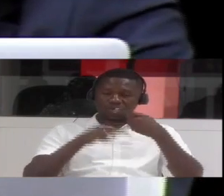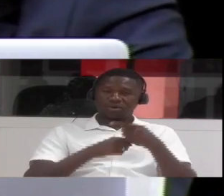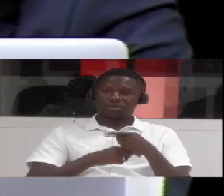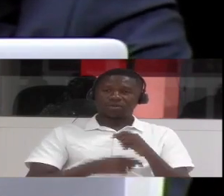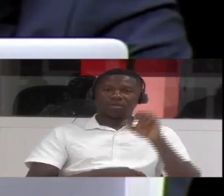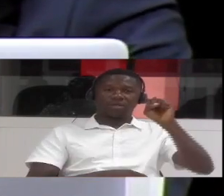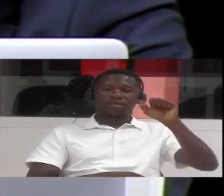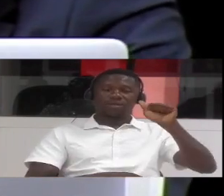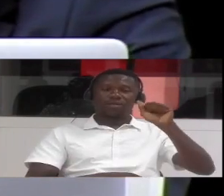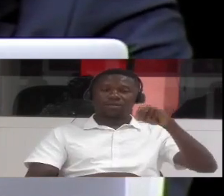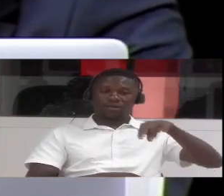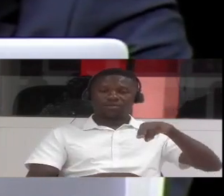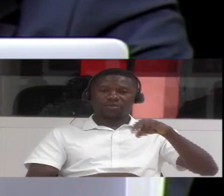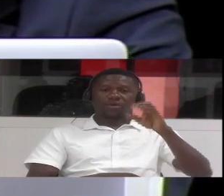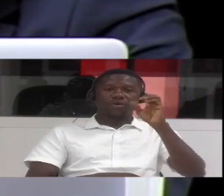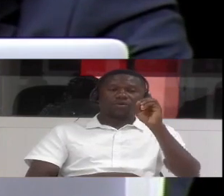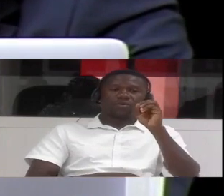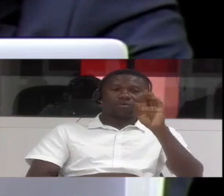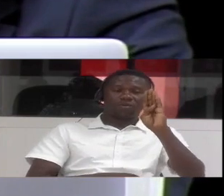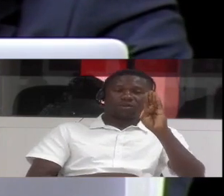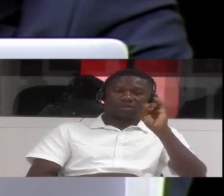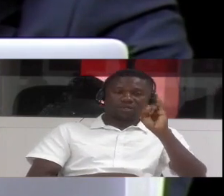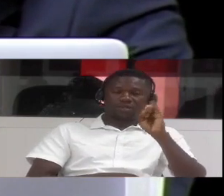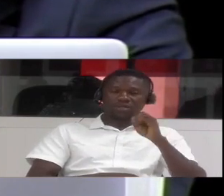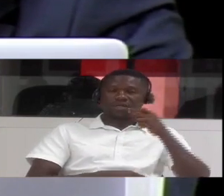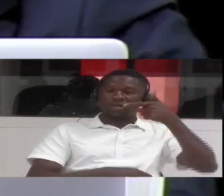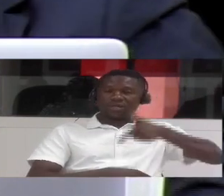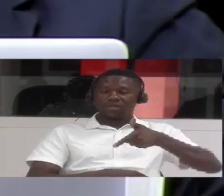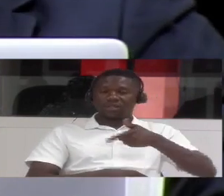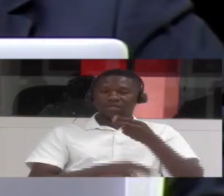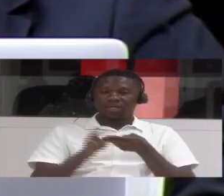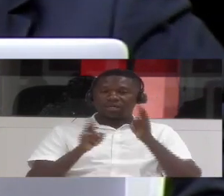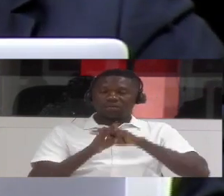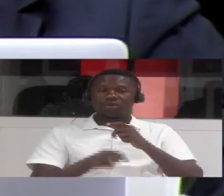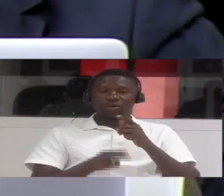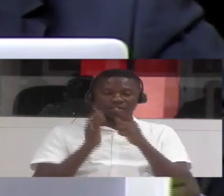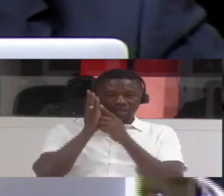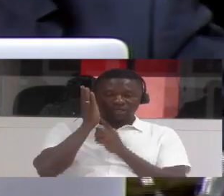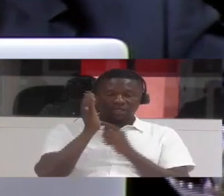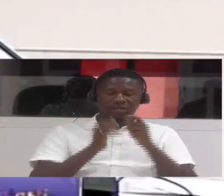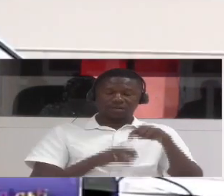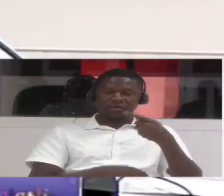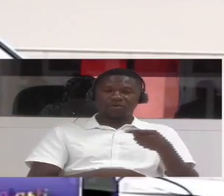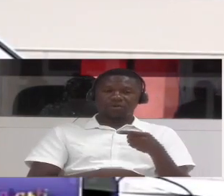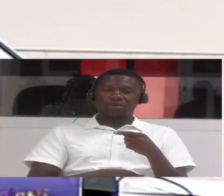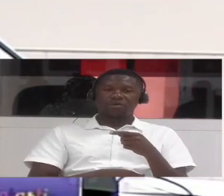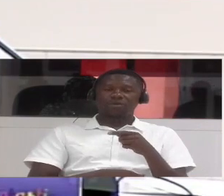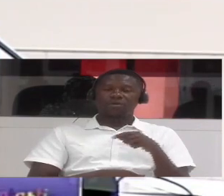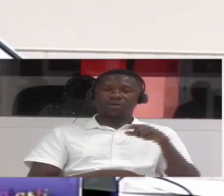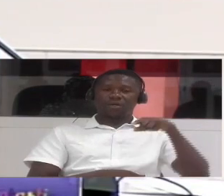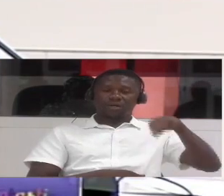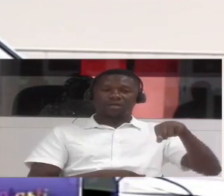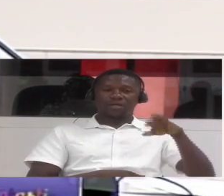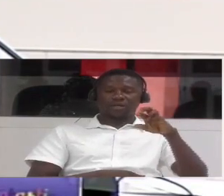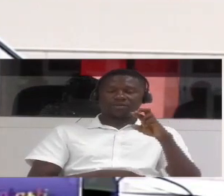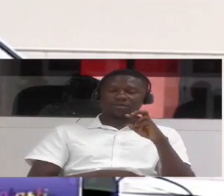a Nigerian reporter for Radio France International. Yes. Sam Obi was is a